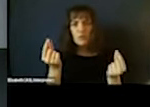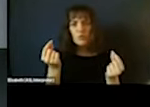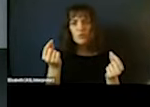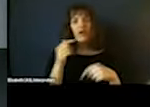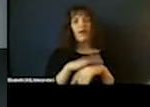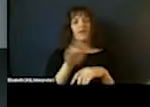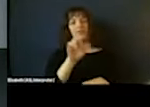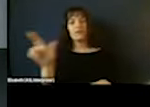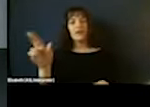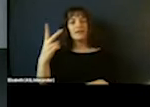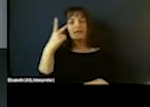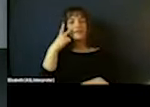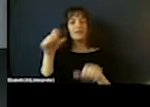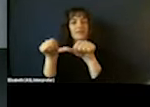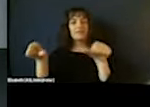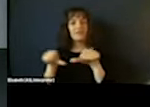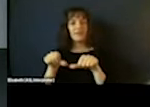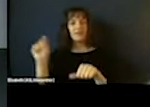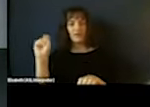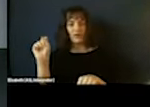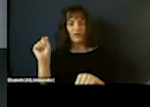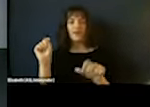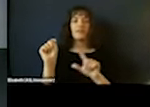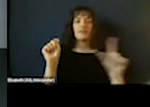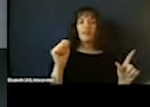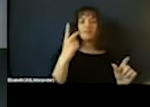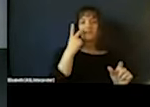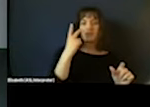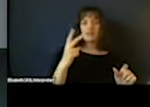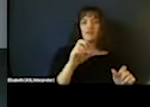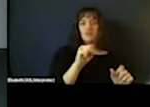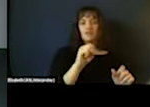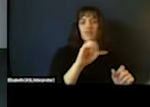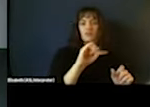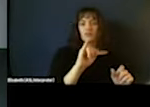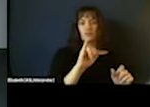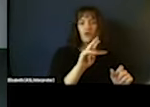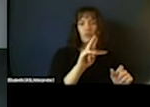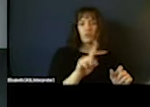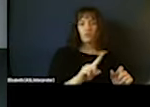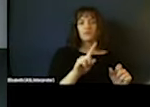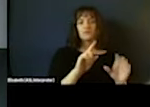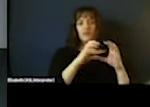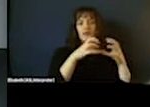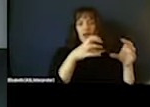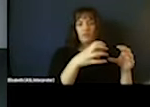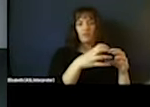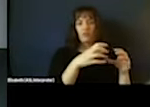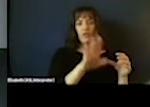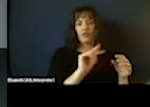the station toilet, and on the left side, you can see the Soyuz capsule toilet. It's really small and a little bit different,